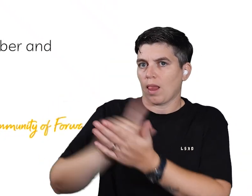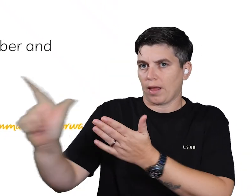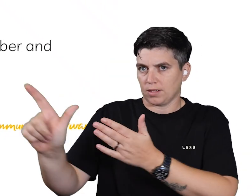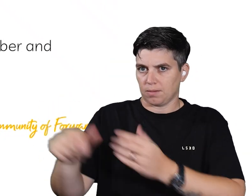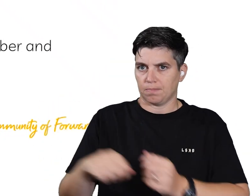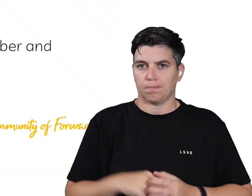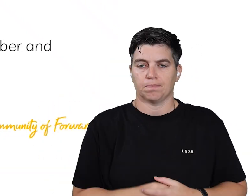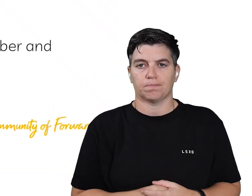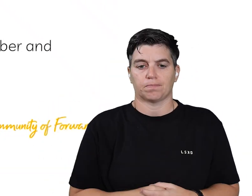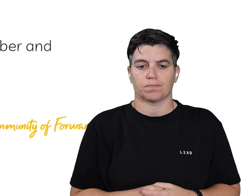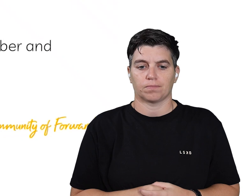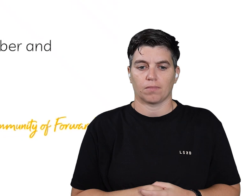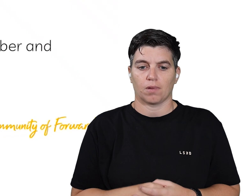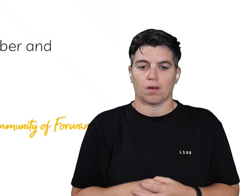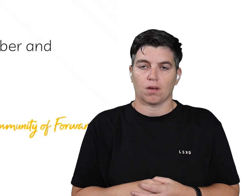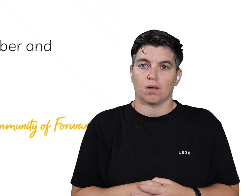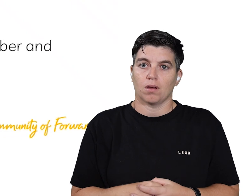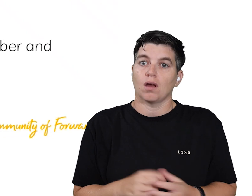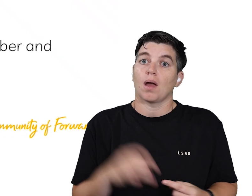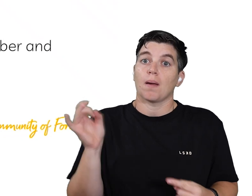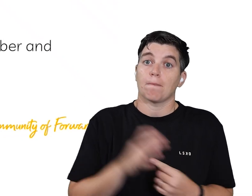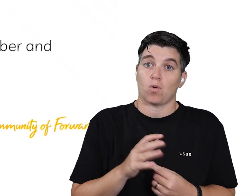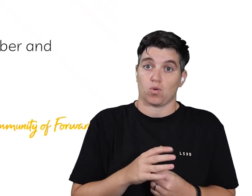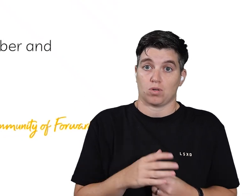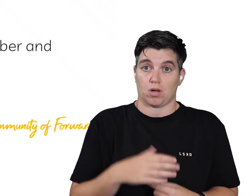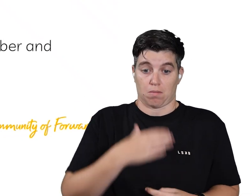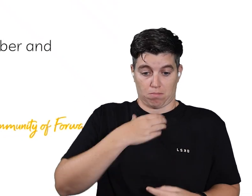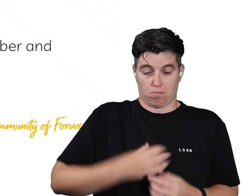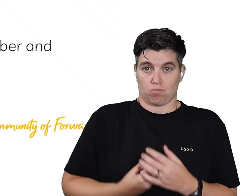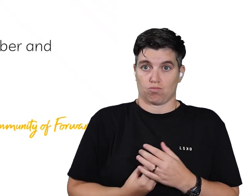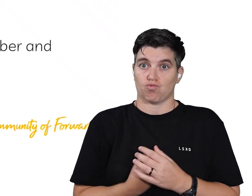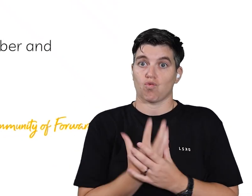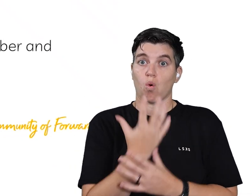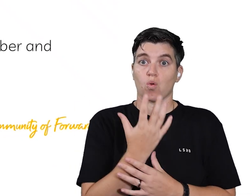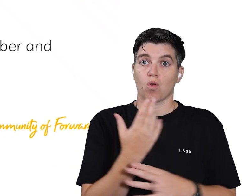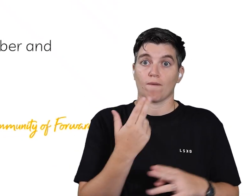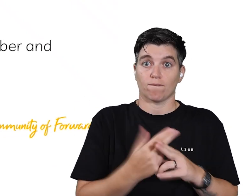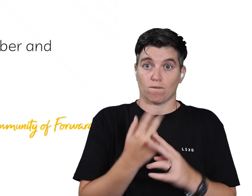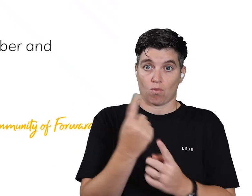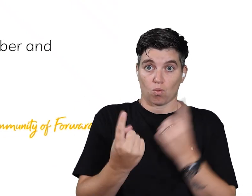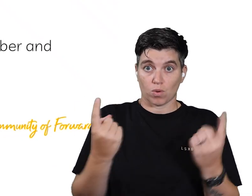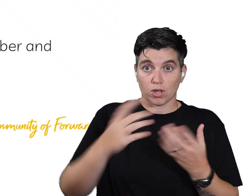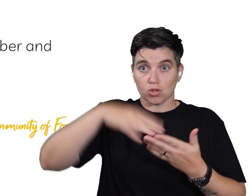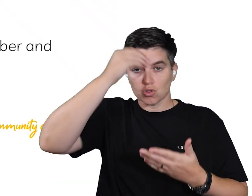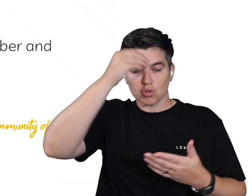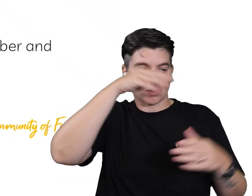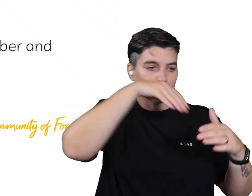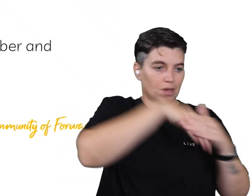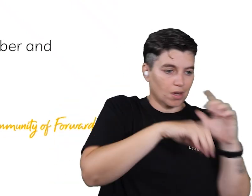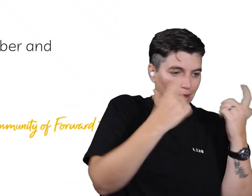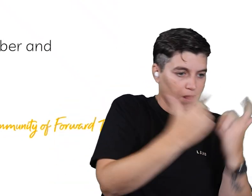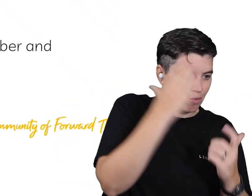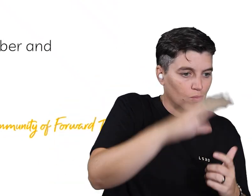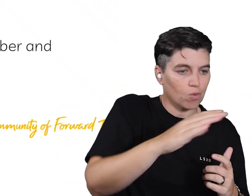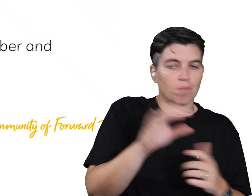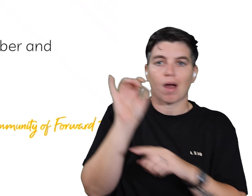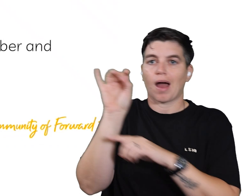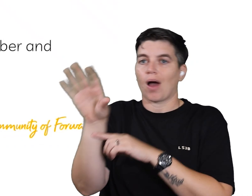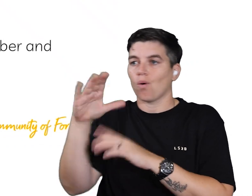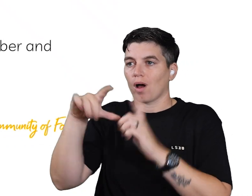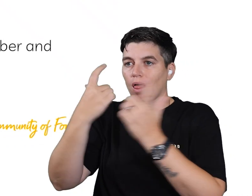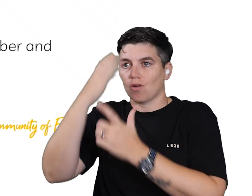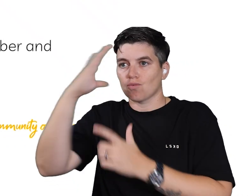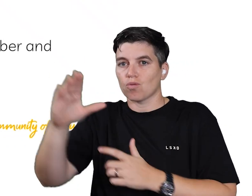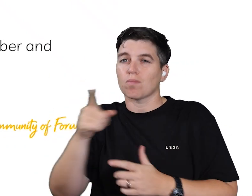presentation. Importantly, the personal growth and enriching experiences offered in and outside of the classroom is what will define your